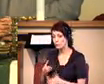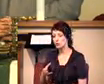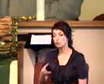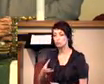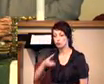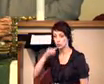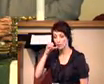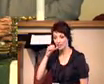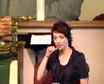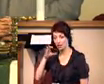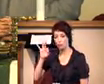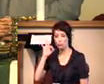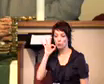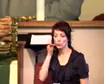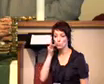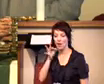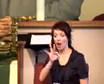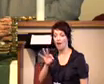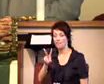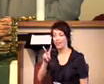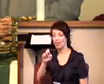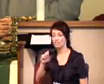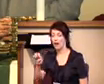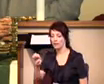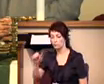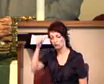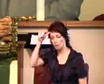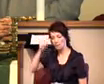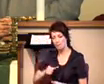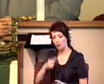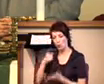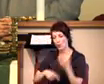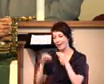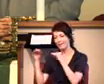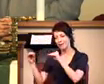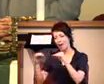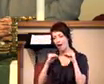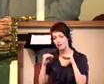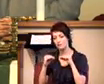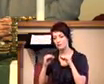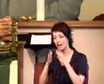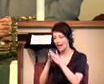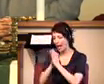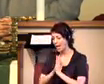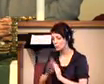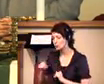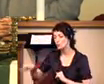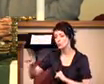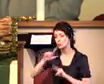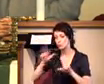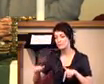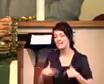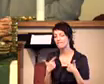vine, remember me, what I've taught you, and what I ask you to live."